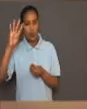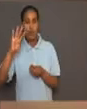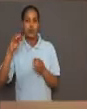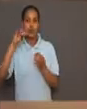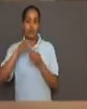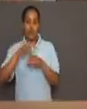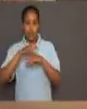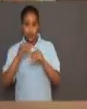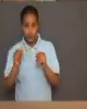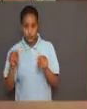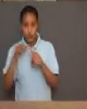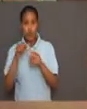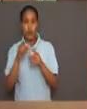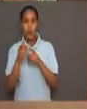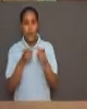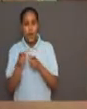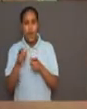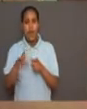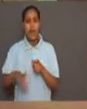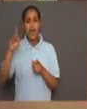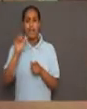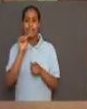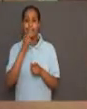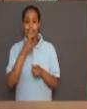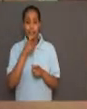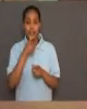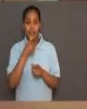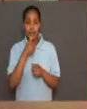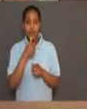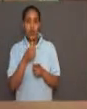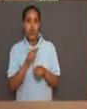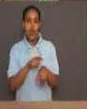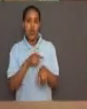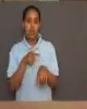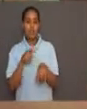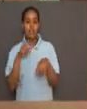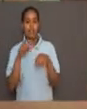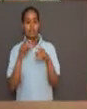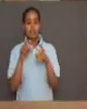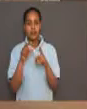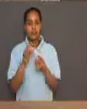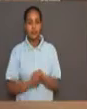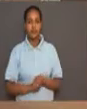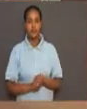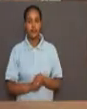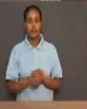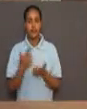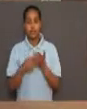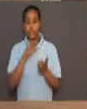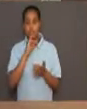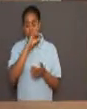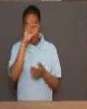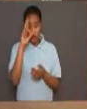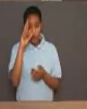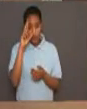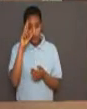to maintain that higher acidity over the long term. This is